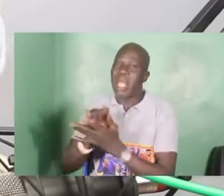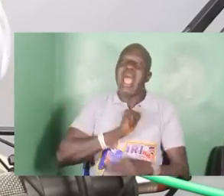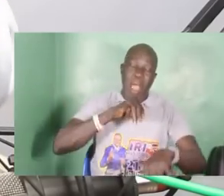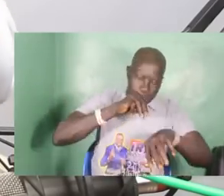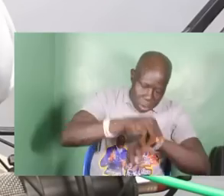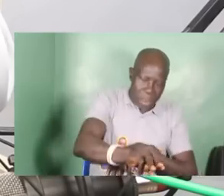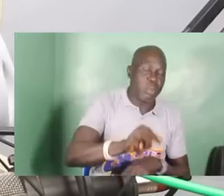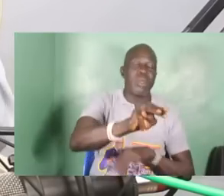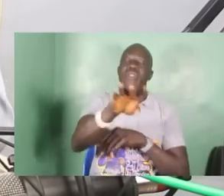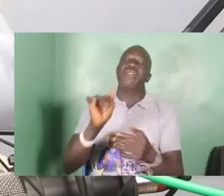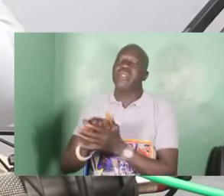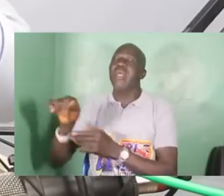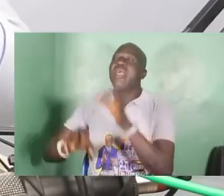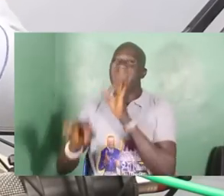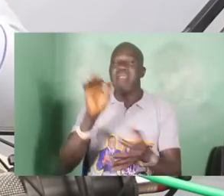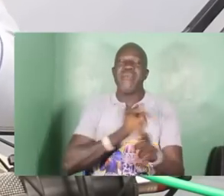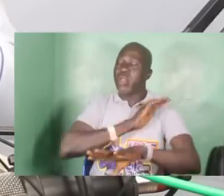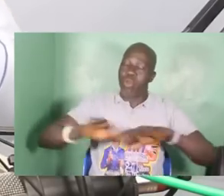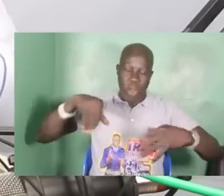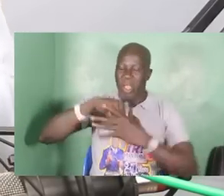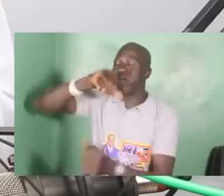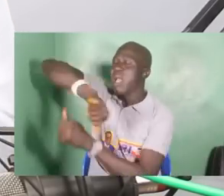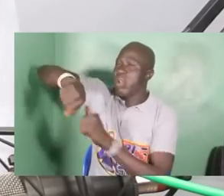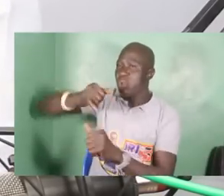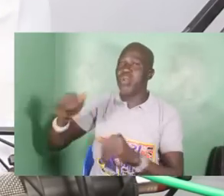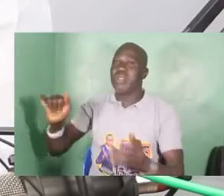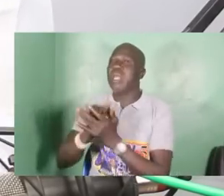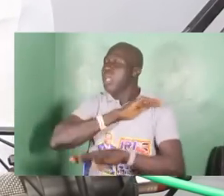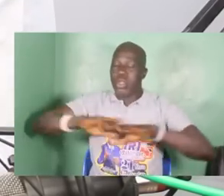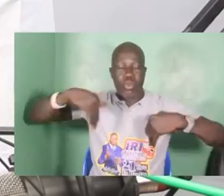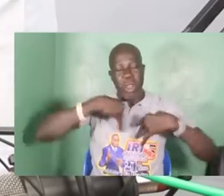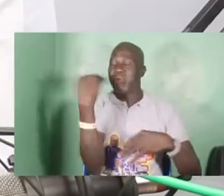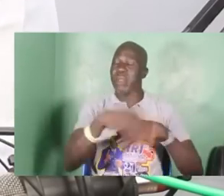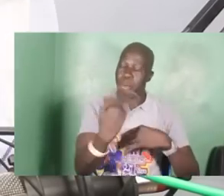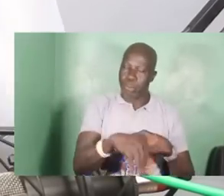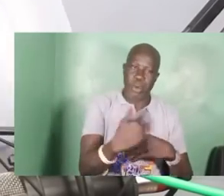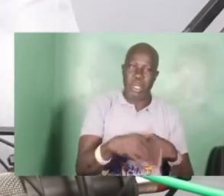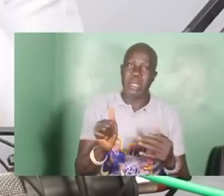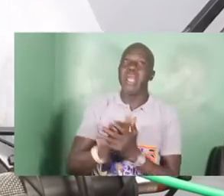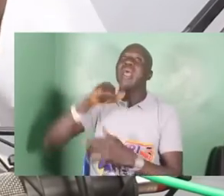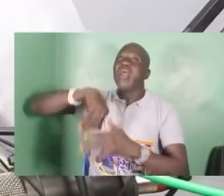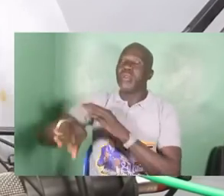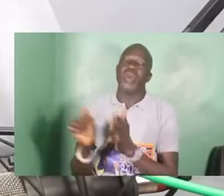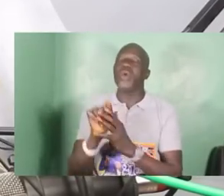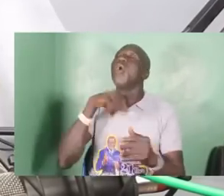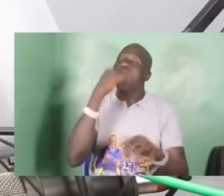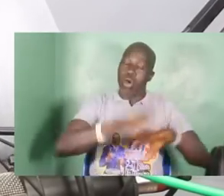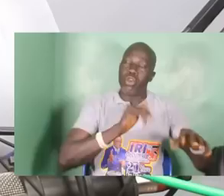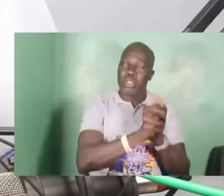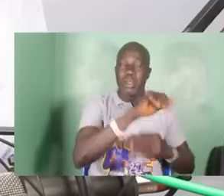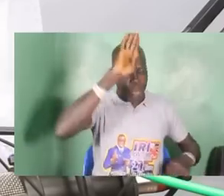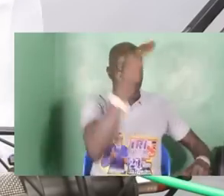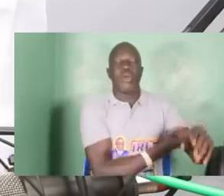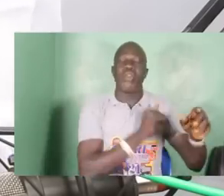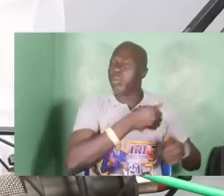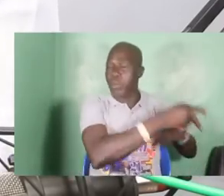will deliver to you. If you didn't get past the people, you don't have past the people. Ah, oh, the Lama will leave me. Ah,